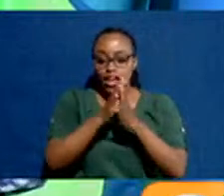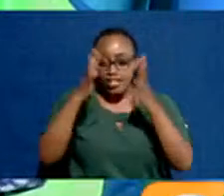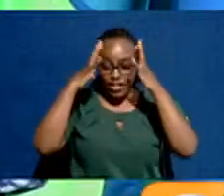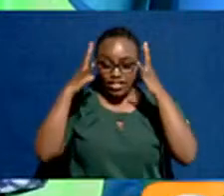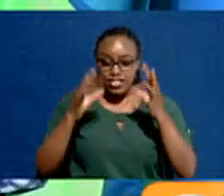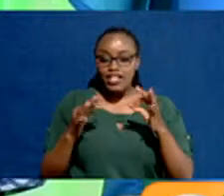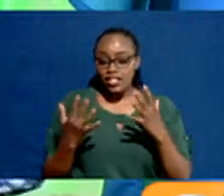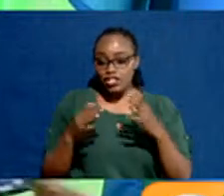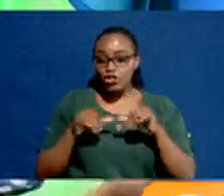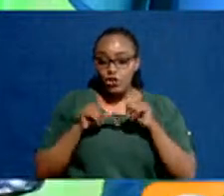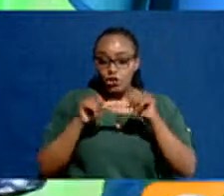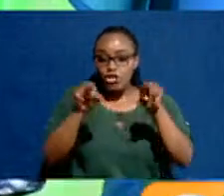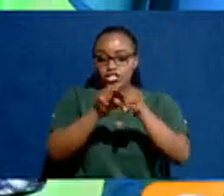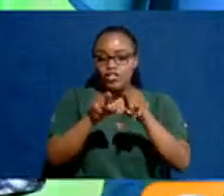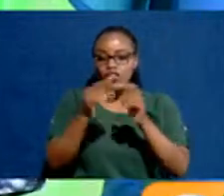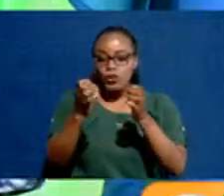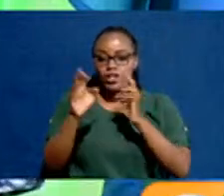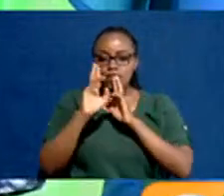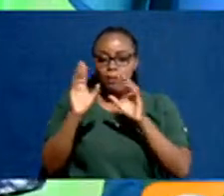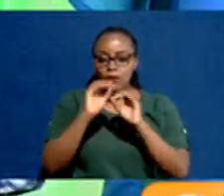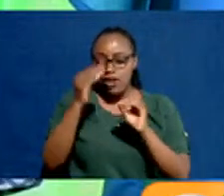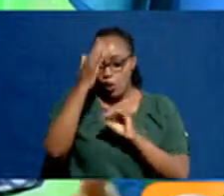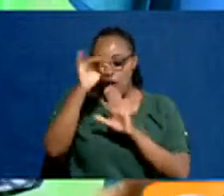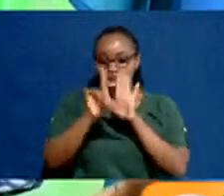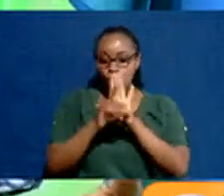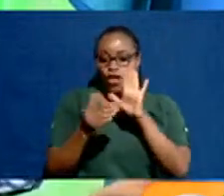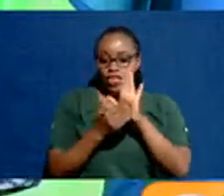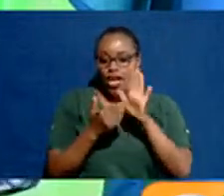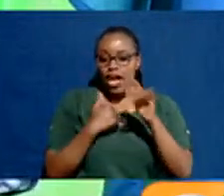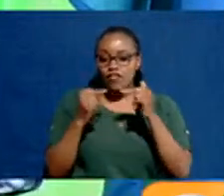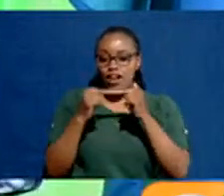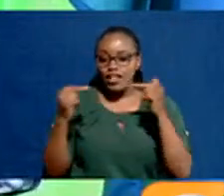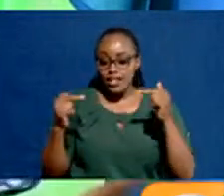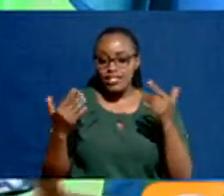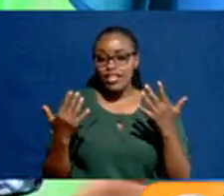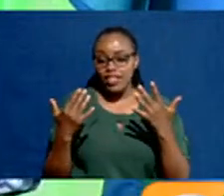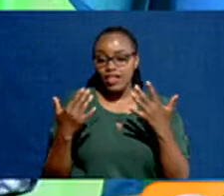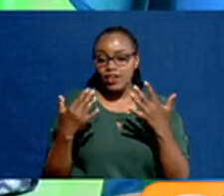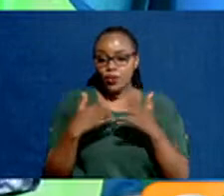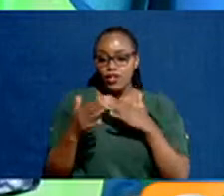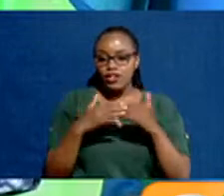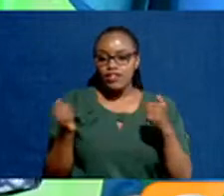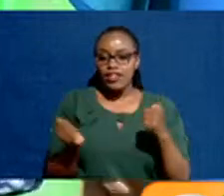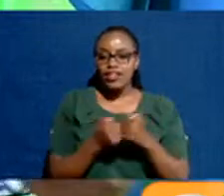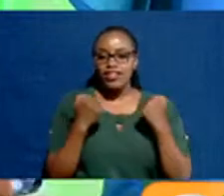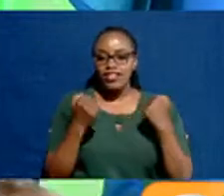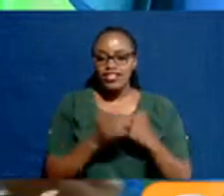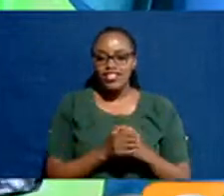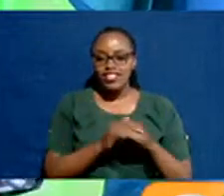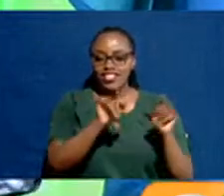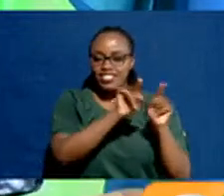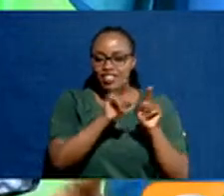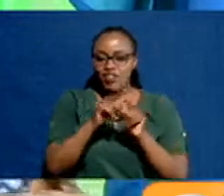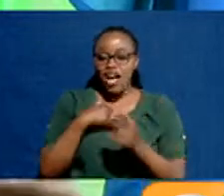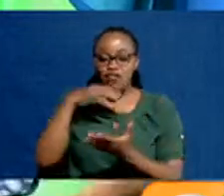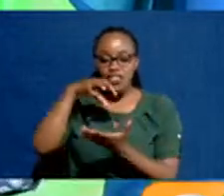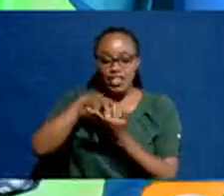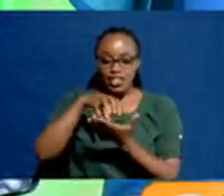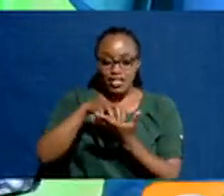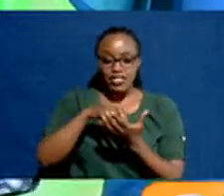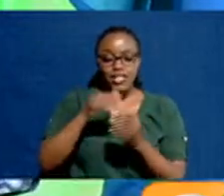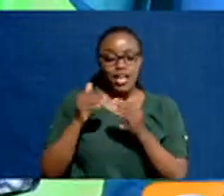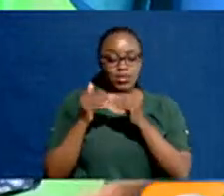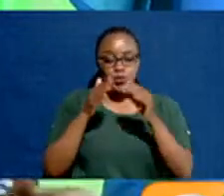to live with it. You don't have to report because there is a law against abuses. It's your choice. In our cases, we are